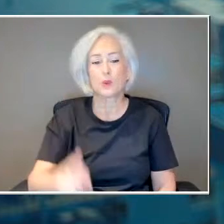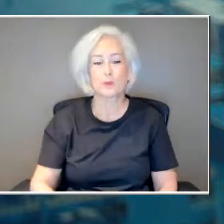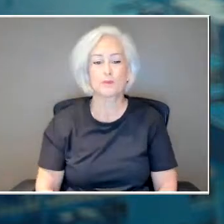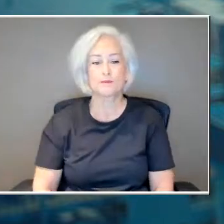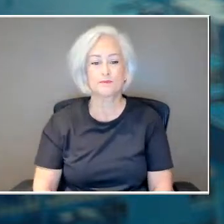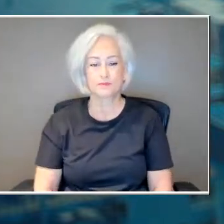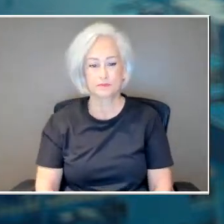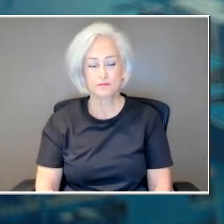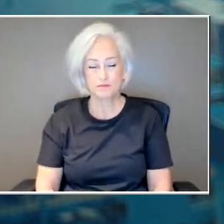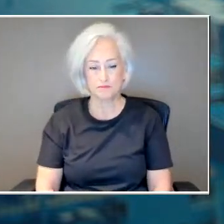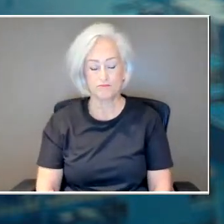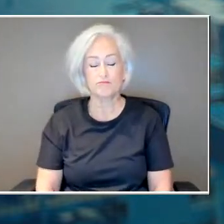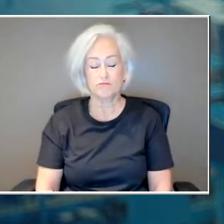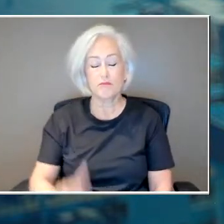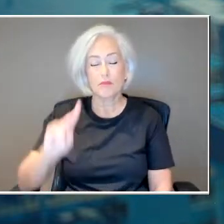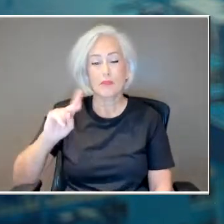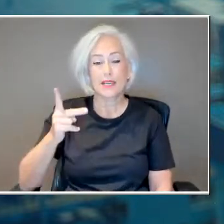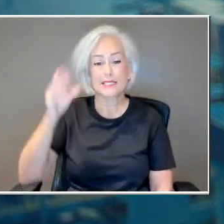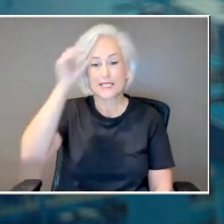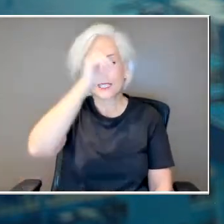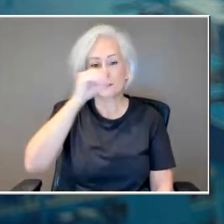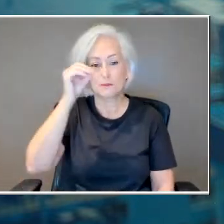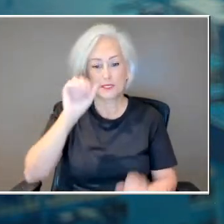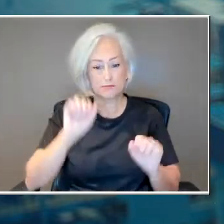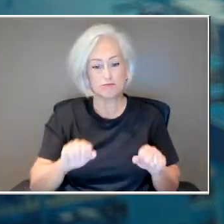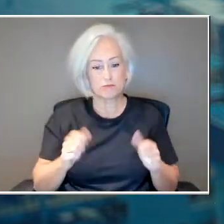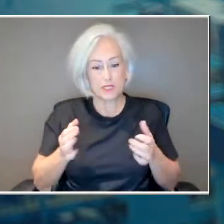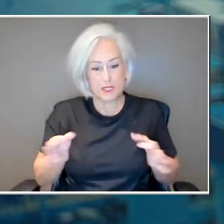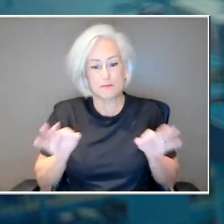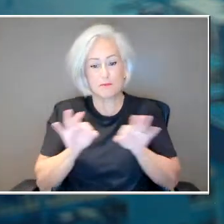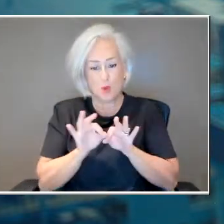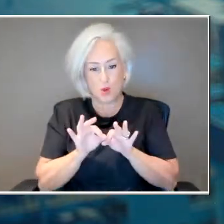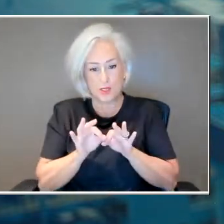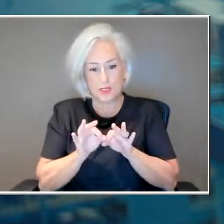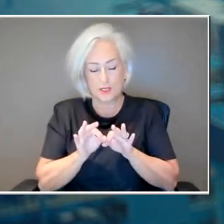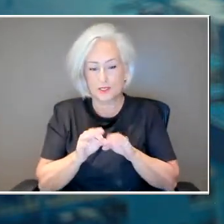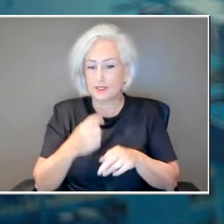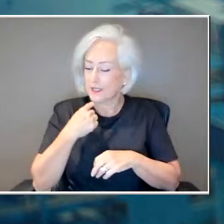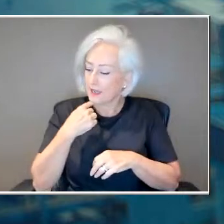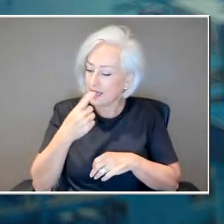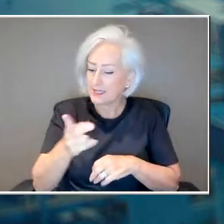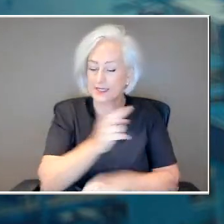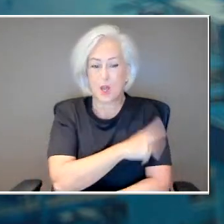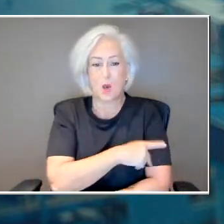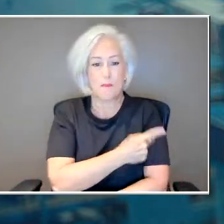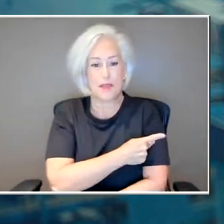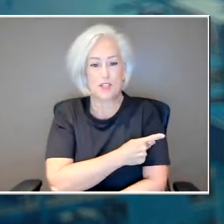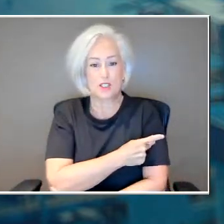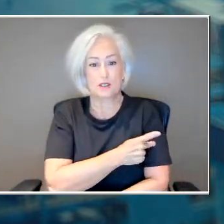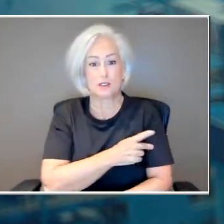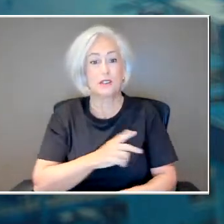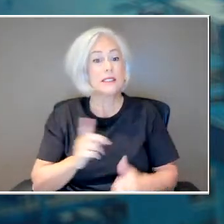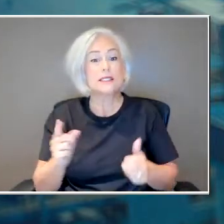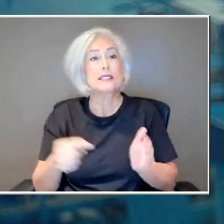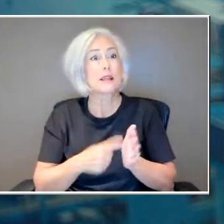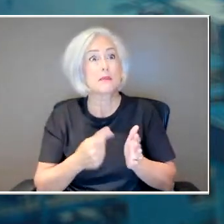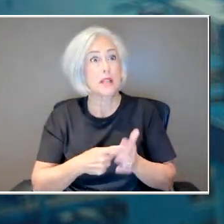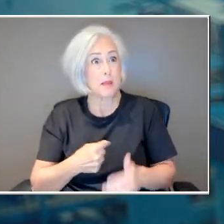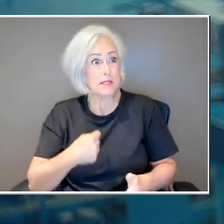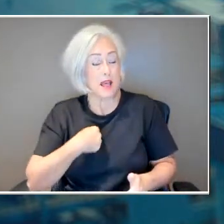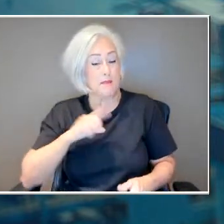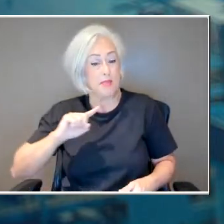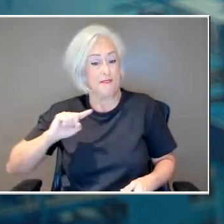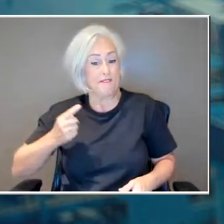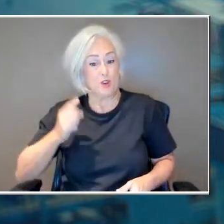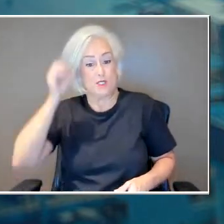Second opinions can be very important. I always tell patients, and sometimes I'm the first opinion, and they ask, should I get a second opinion? Where you